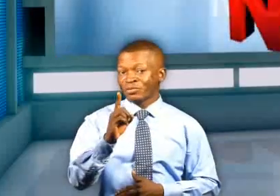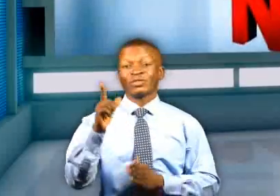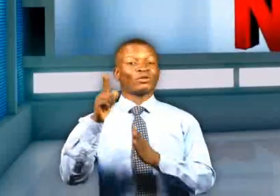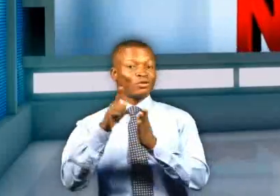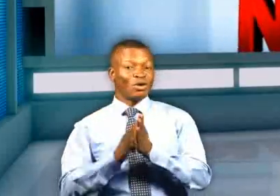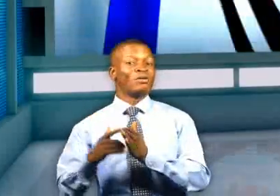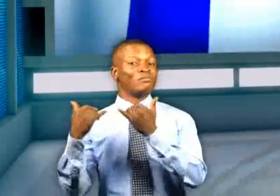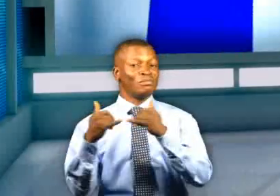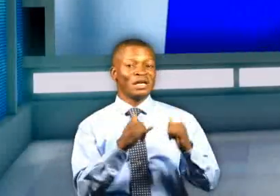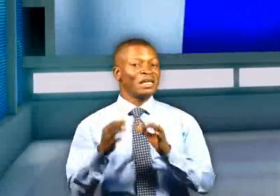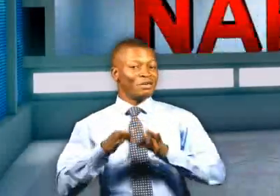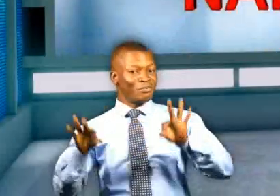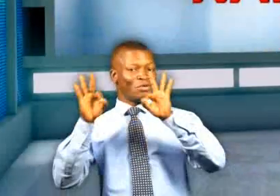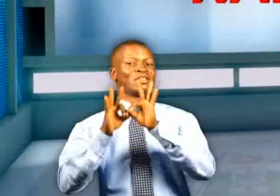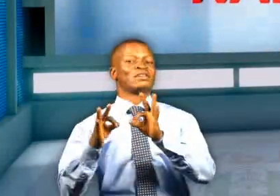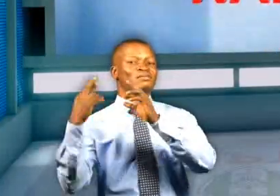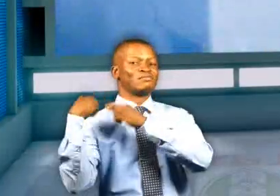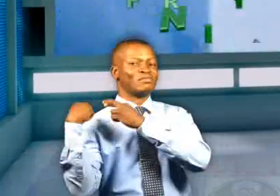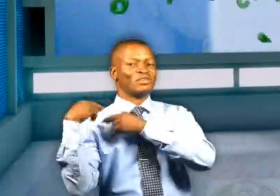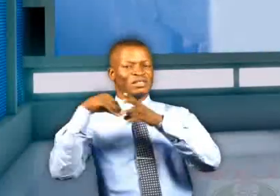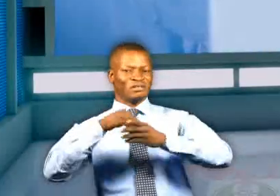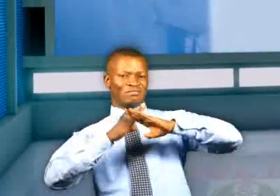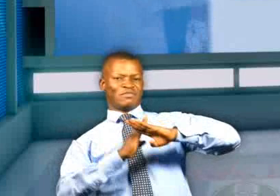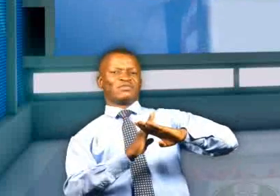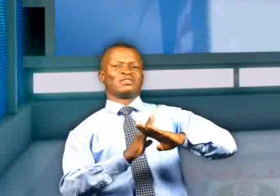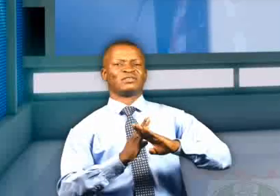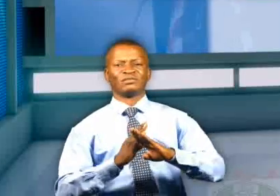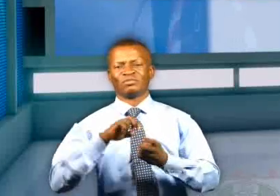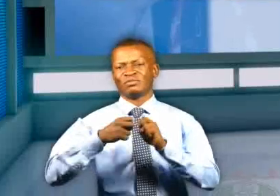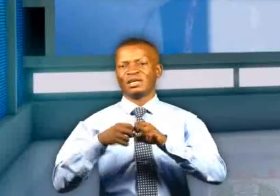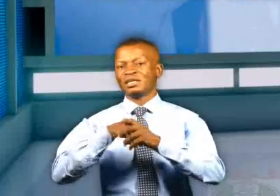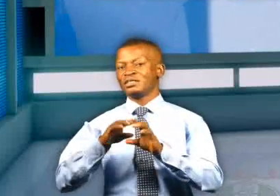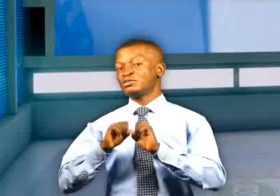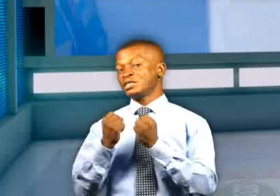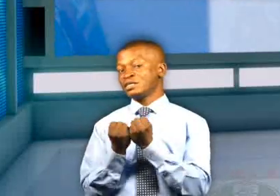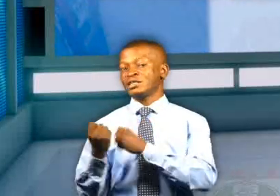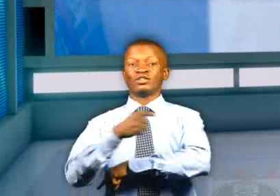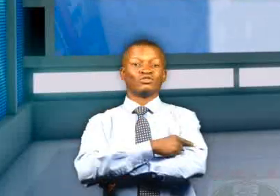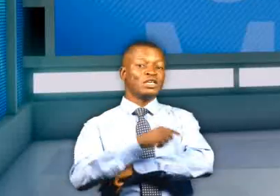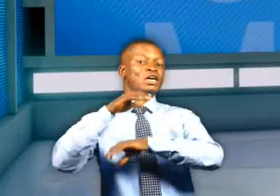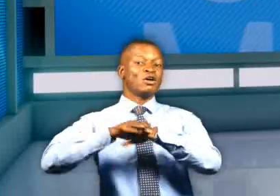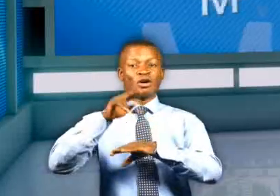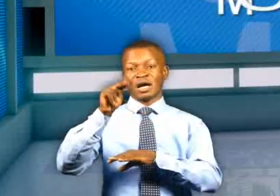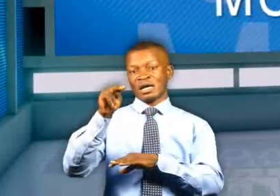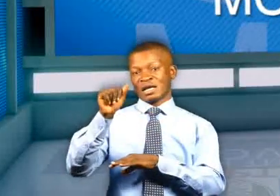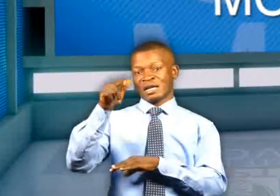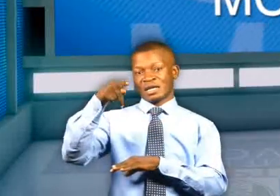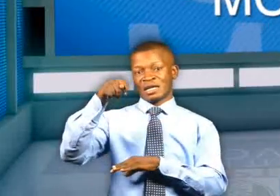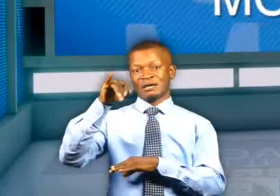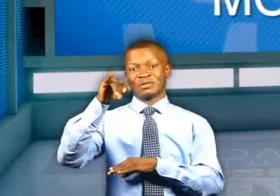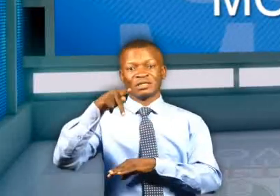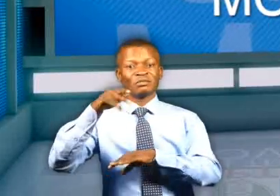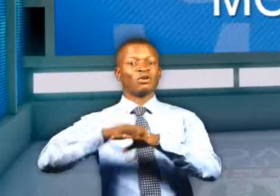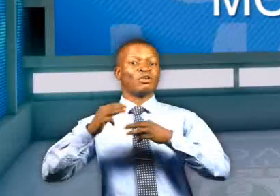Indeed, laws play a crucial role in preventing anarchy in any society. Today on NAPTIP On